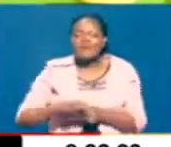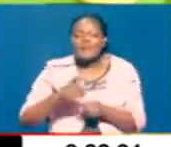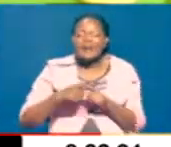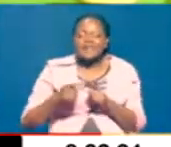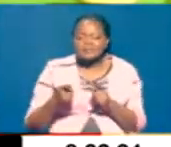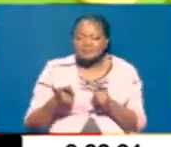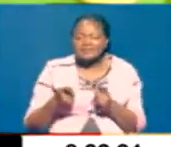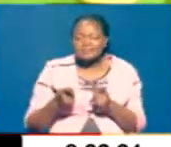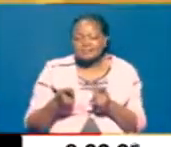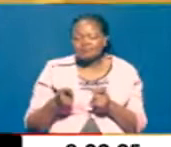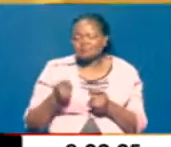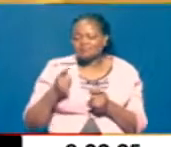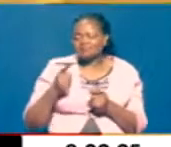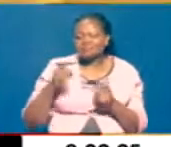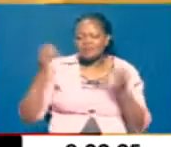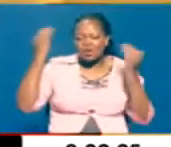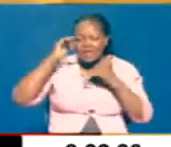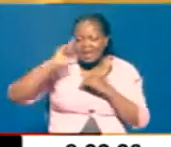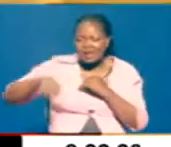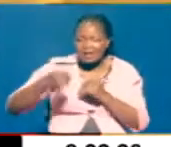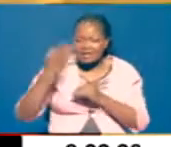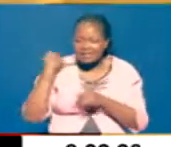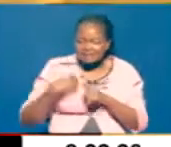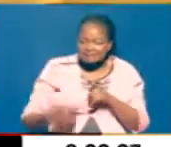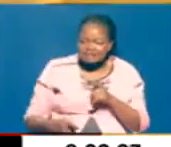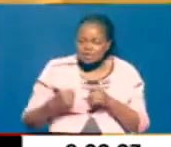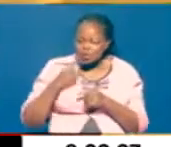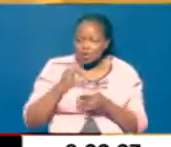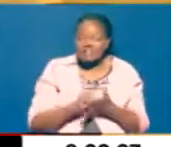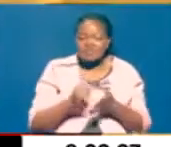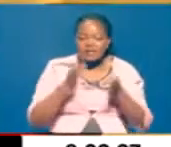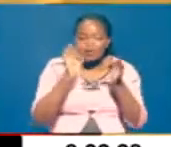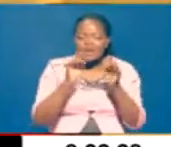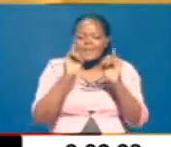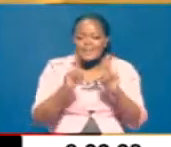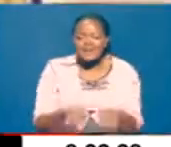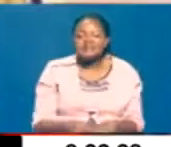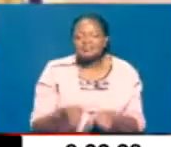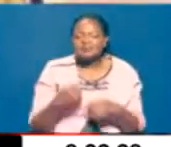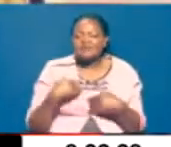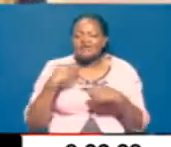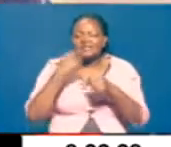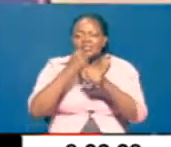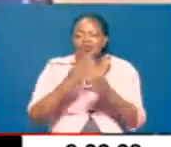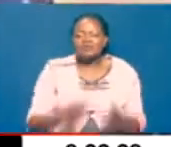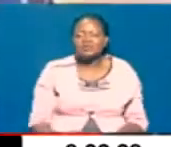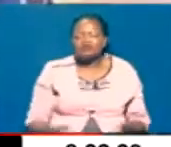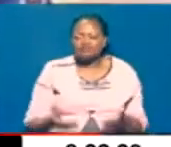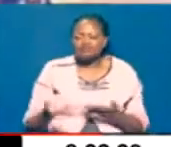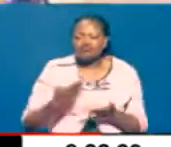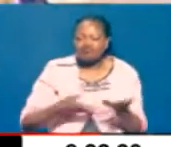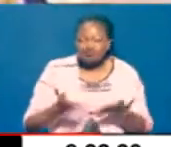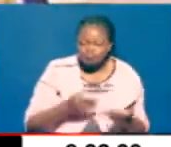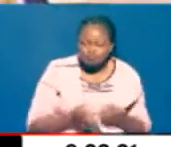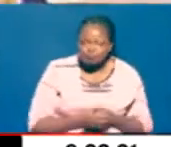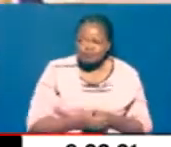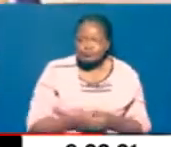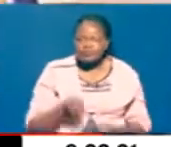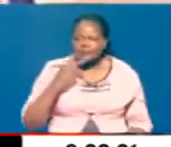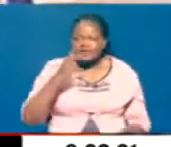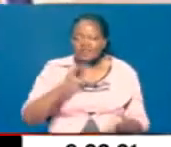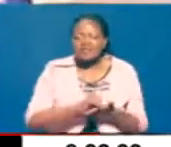courts nullified the regulations last year and directed the Treasury to undertake stakeholders' engagements. Tumeona kwamba